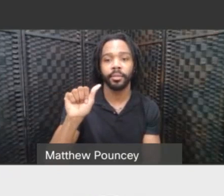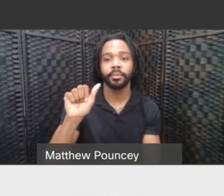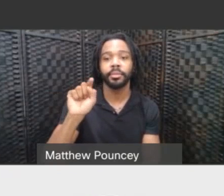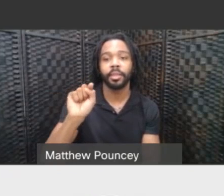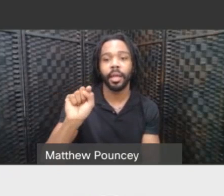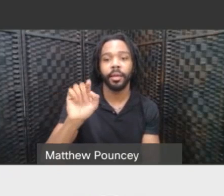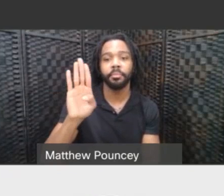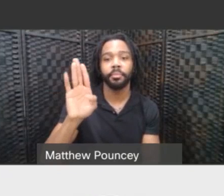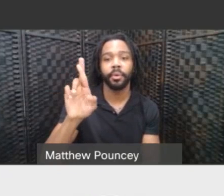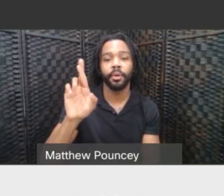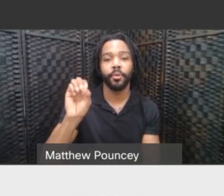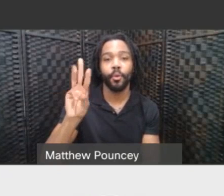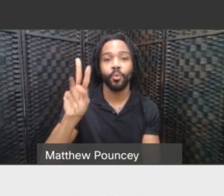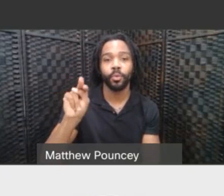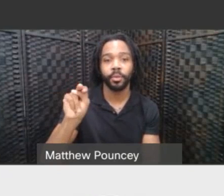SHASTA